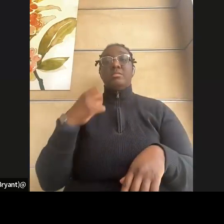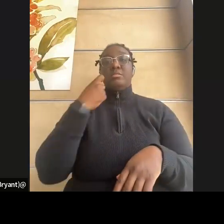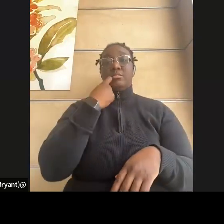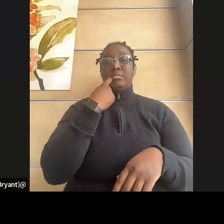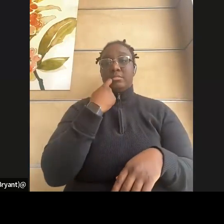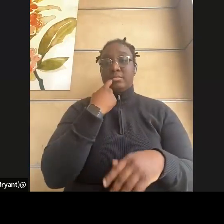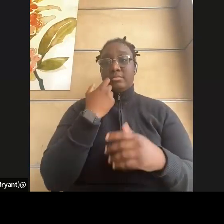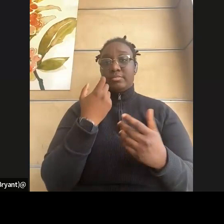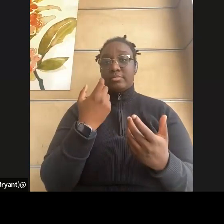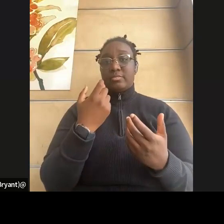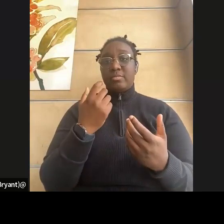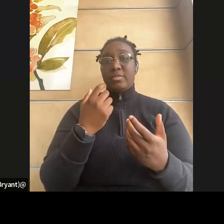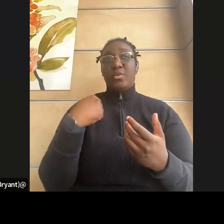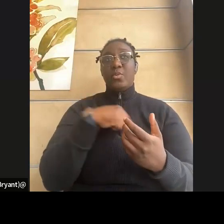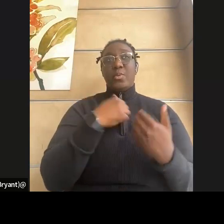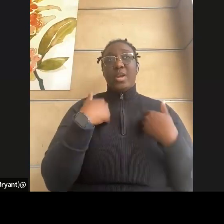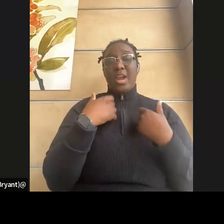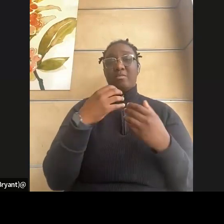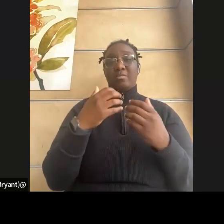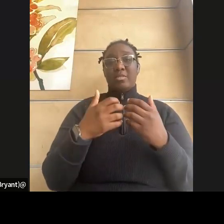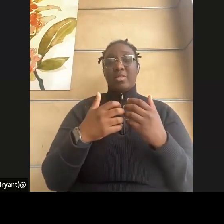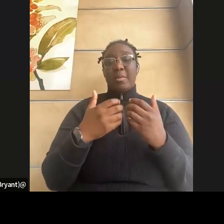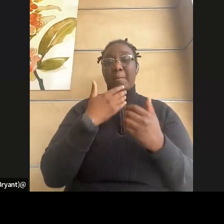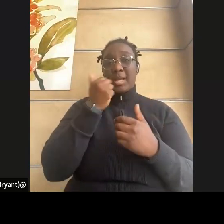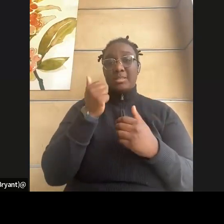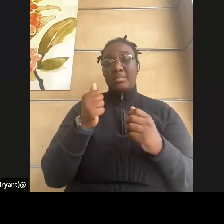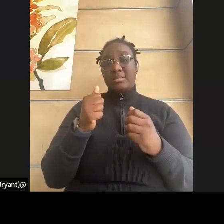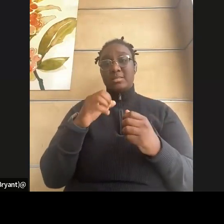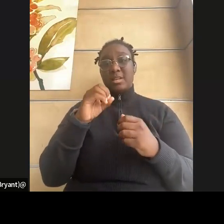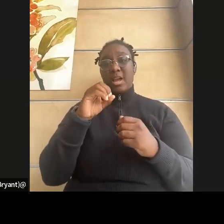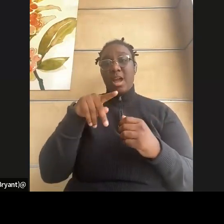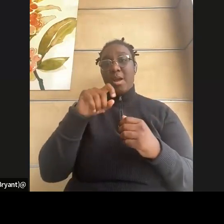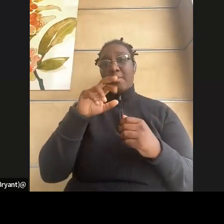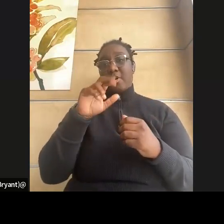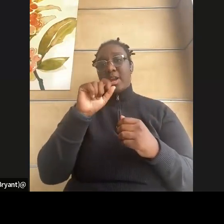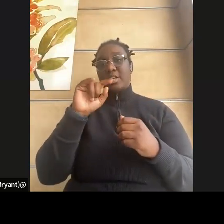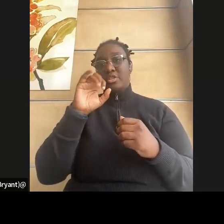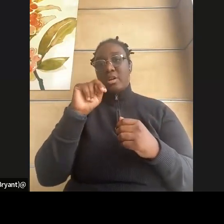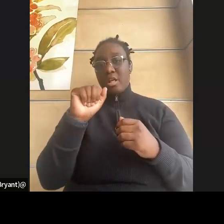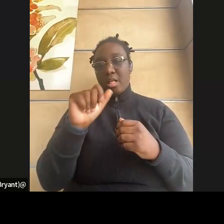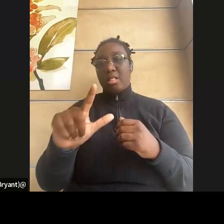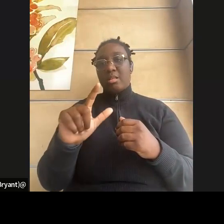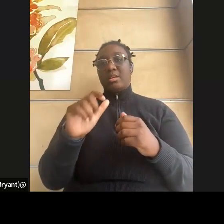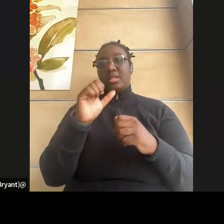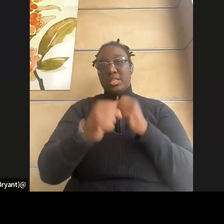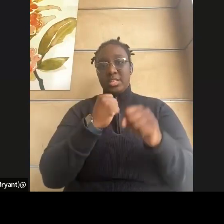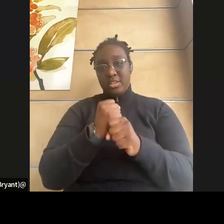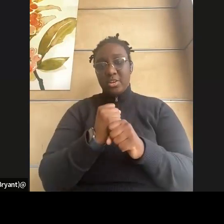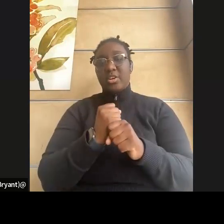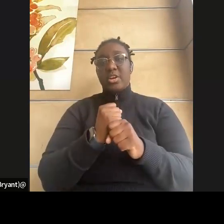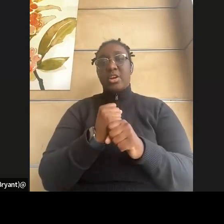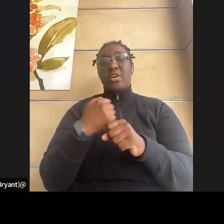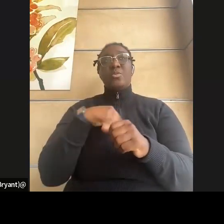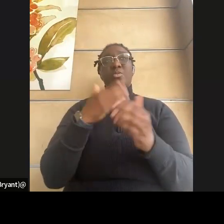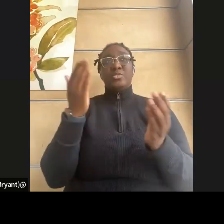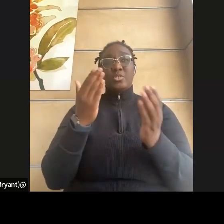biggest operational years in 2022. Coming out of the pandemic, we served nearly 6,000 patients and provided more